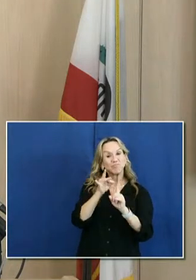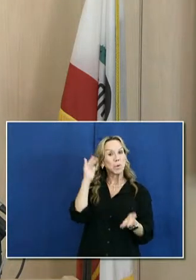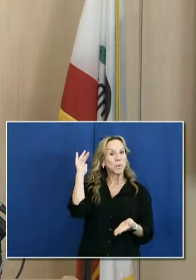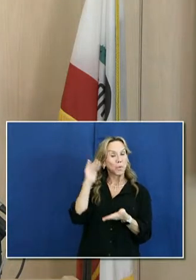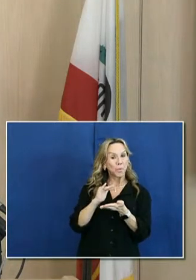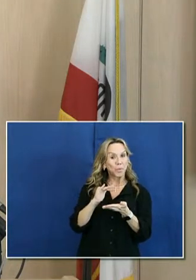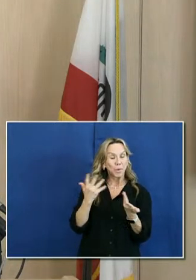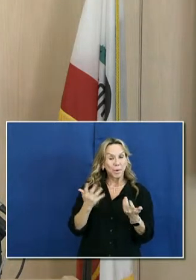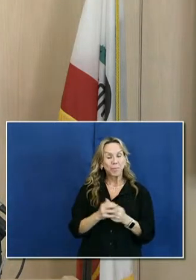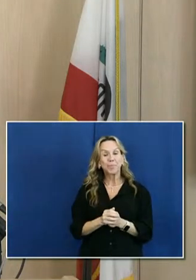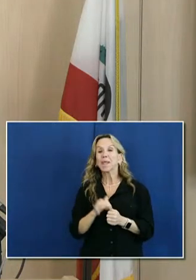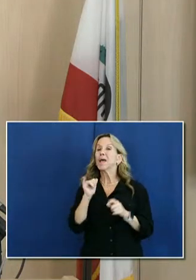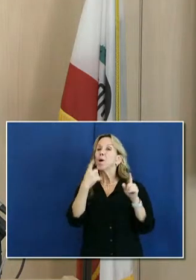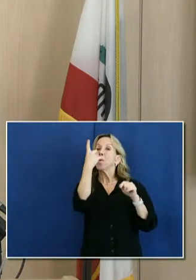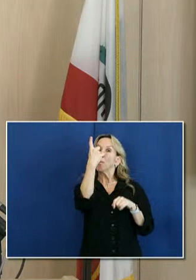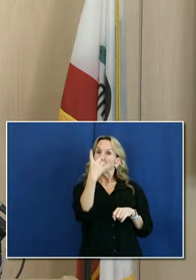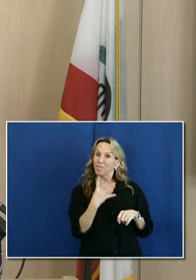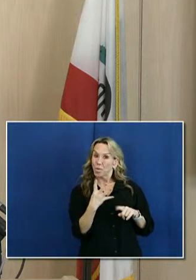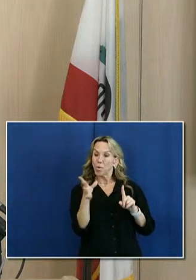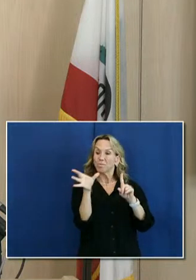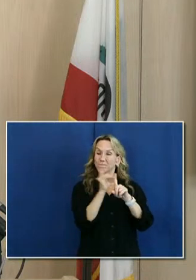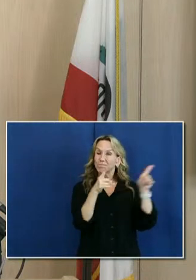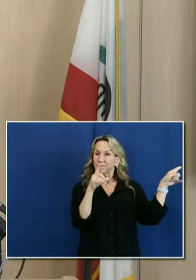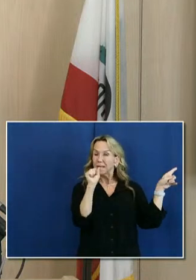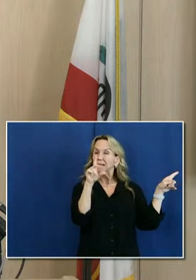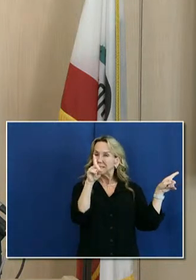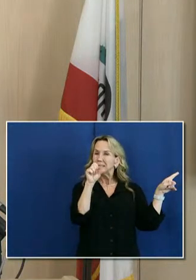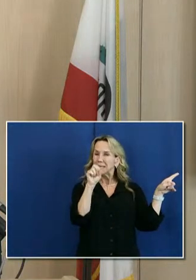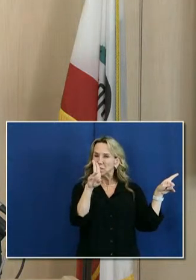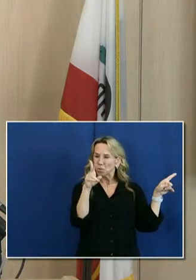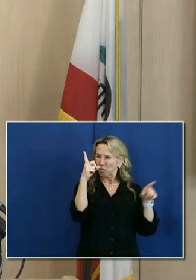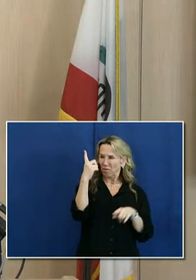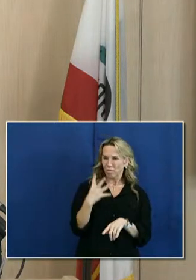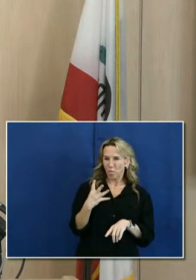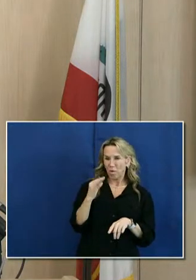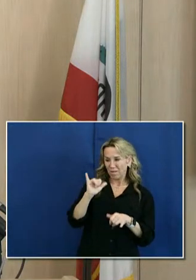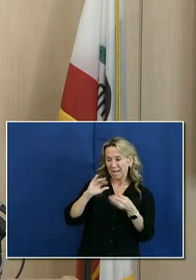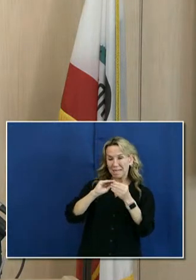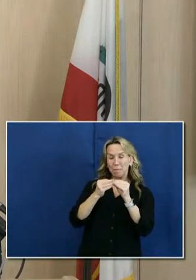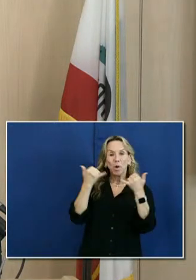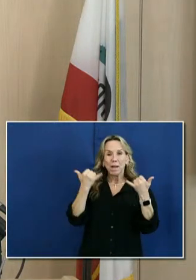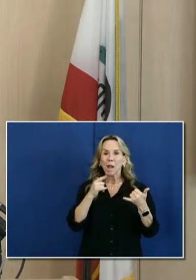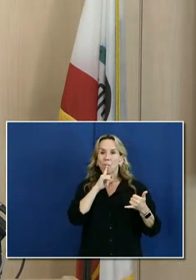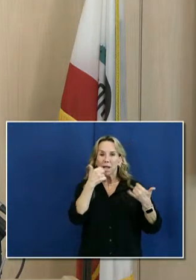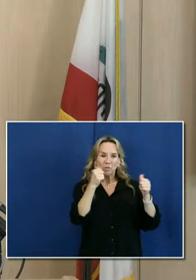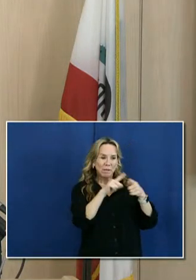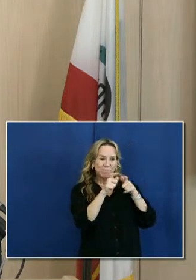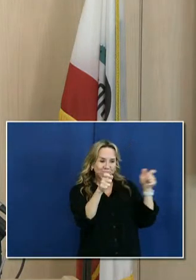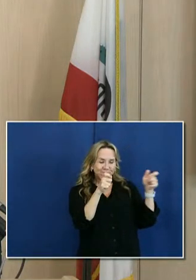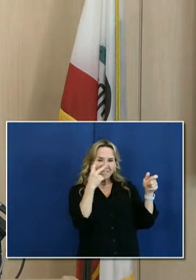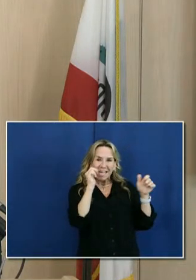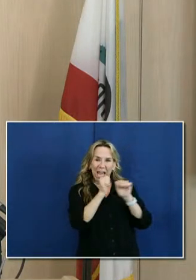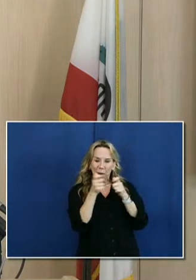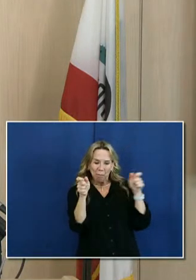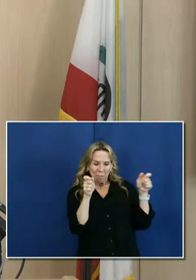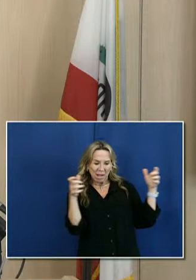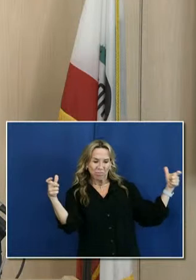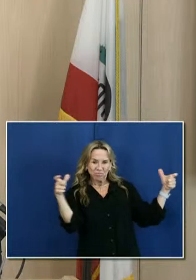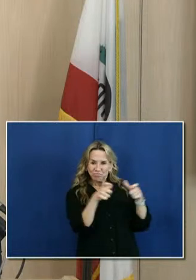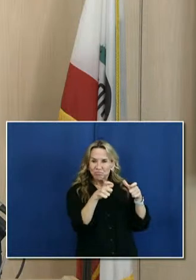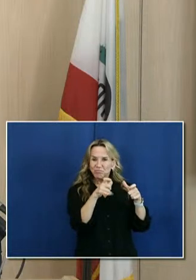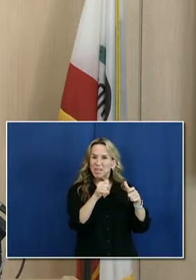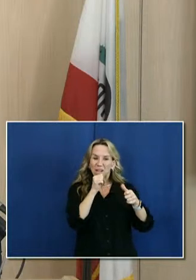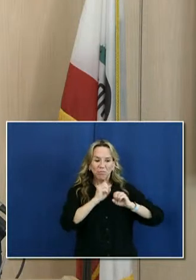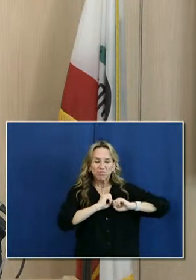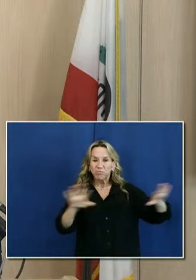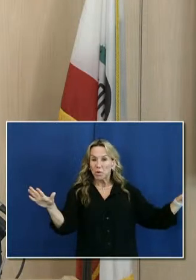of cases associated with San Diego State, they are going to great lengths to try and contain the spread, limit the spread, and get that under